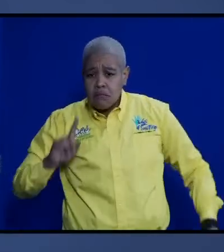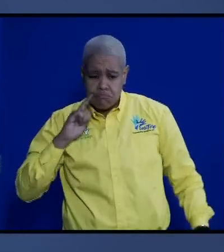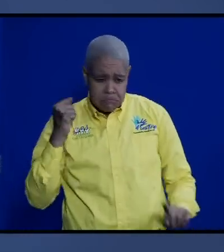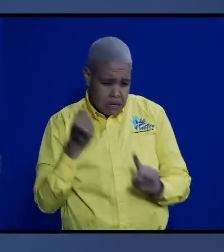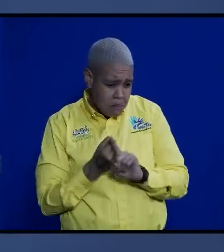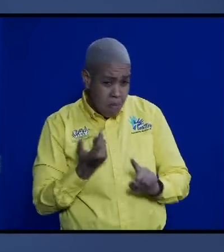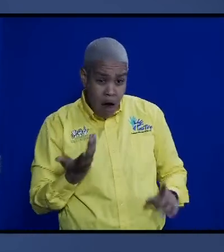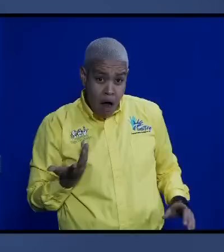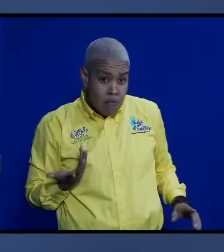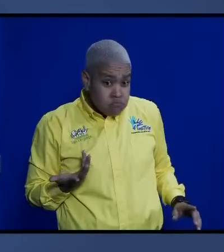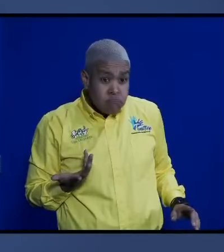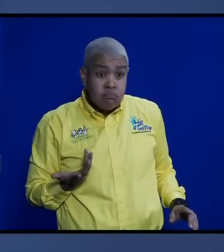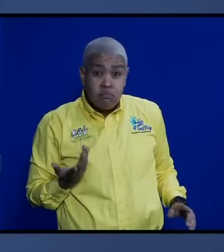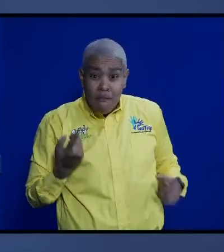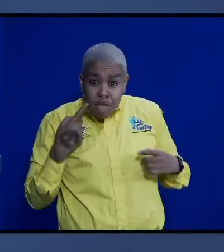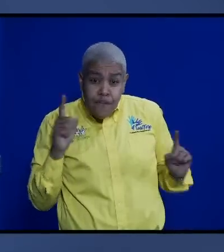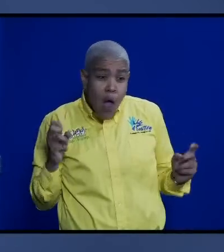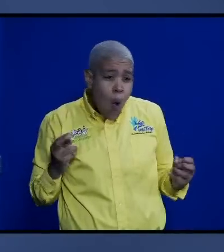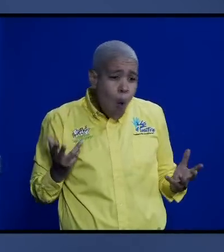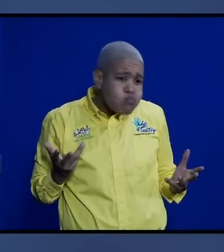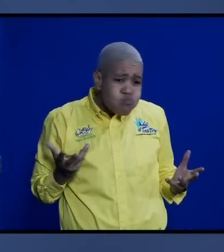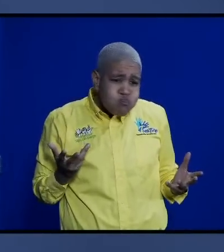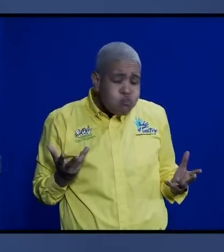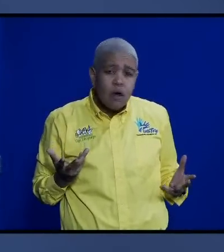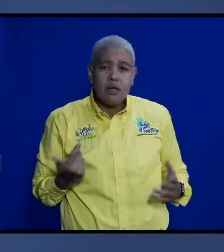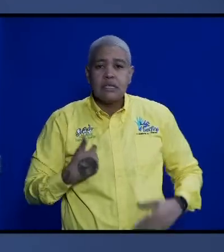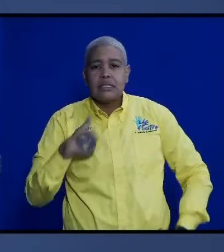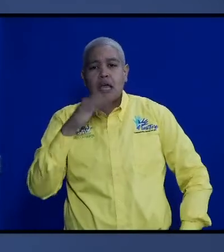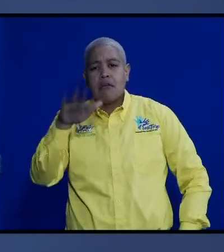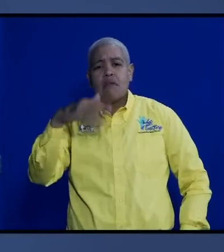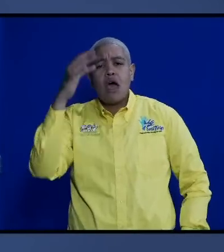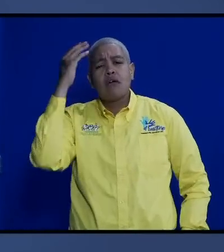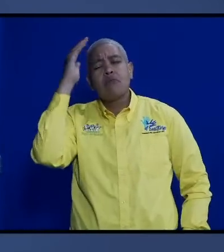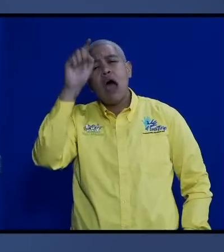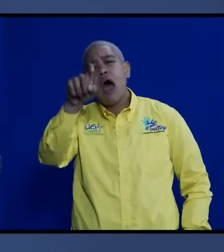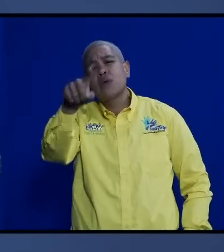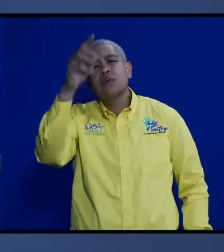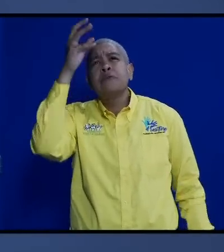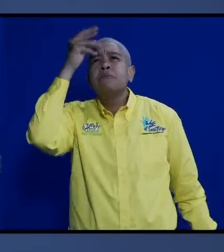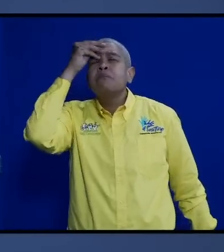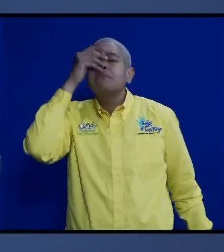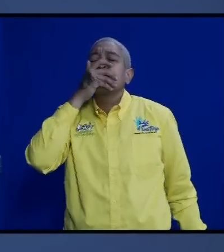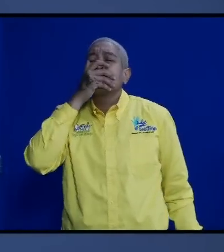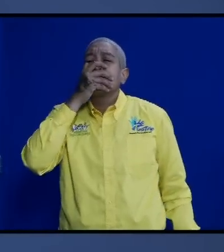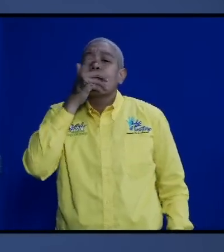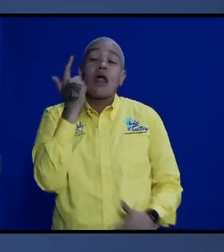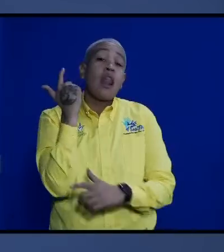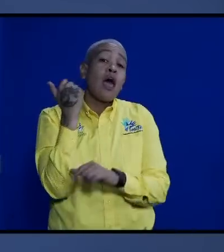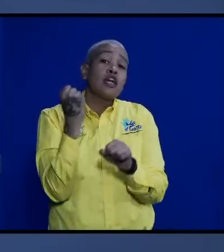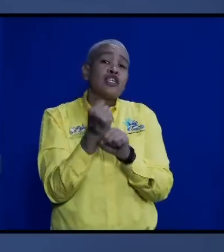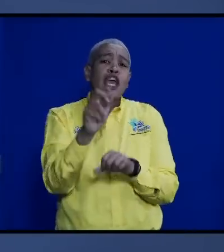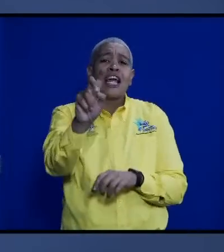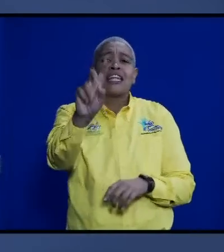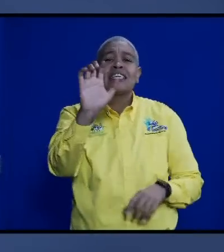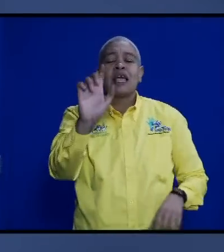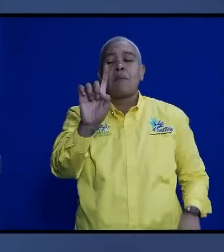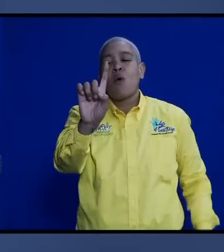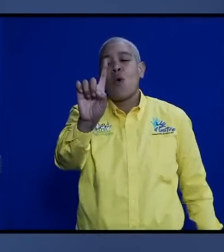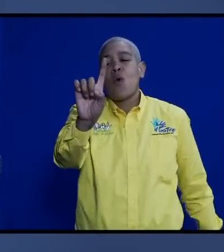measures. However, I invite you to consider that last year, December, there were